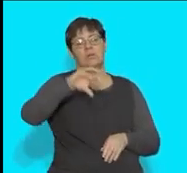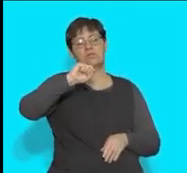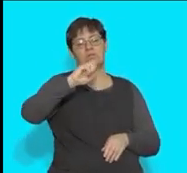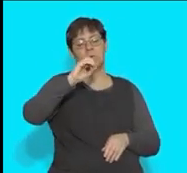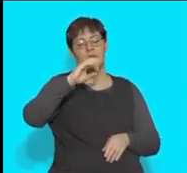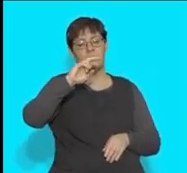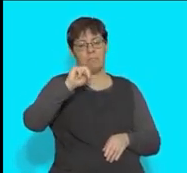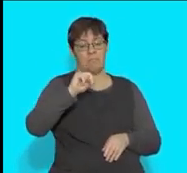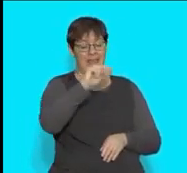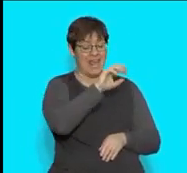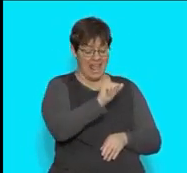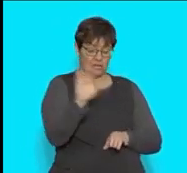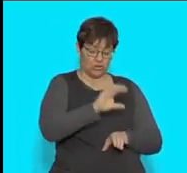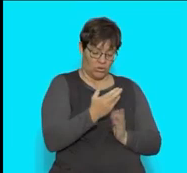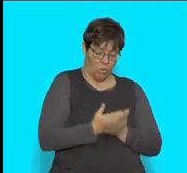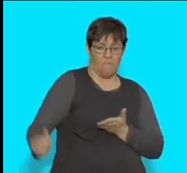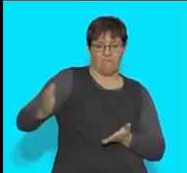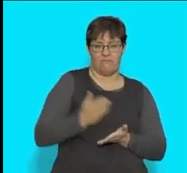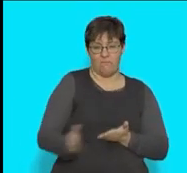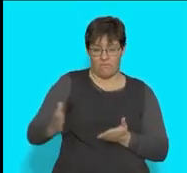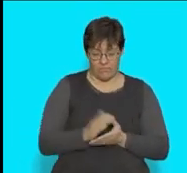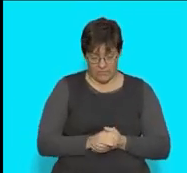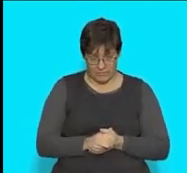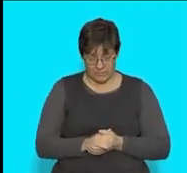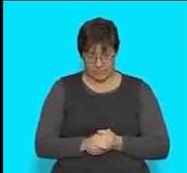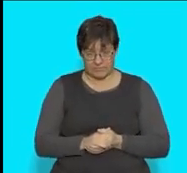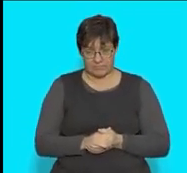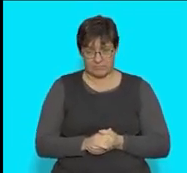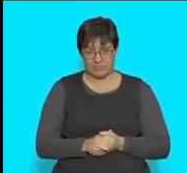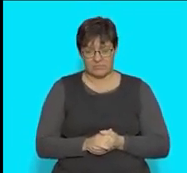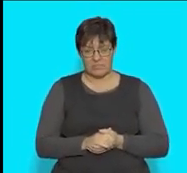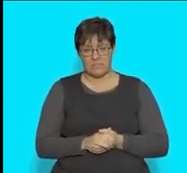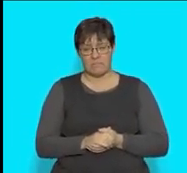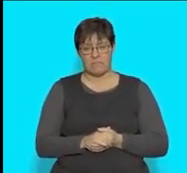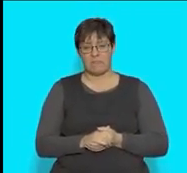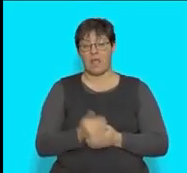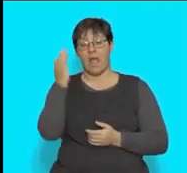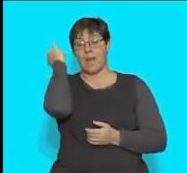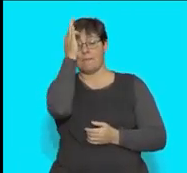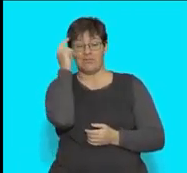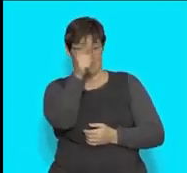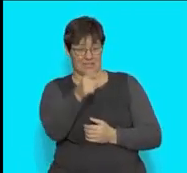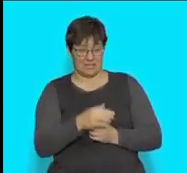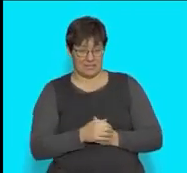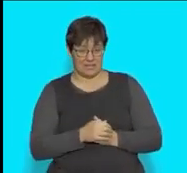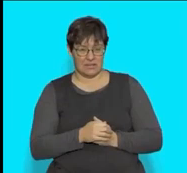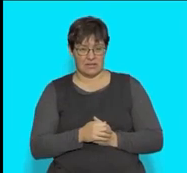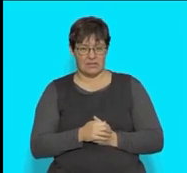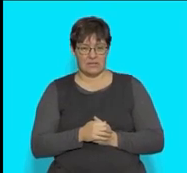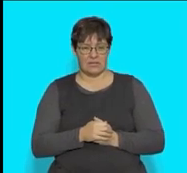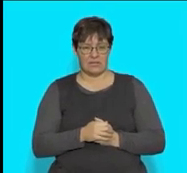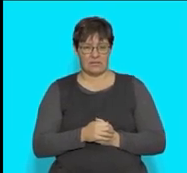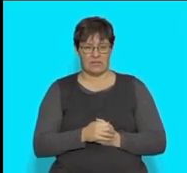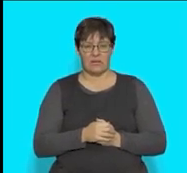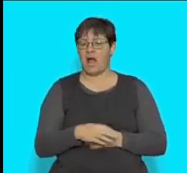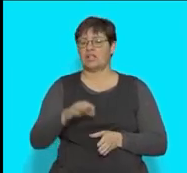pumps out salt. I'm going to write here, salt. Now imagine you guys eat